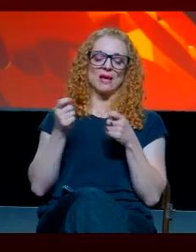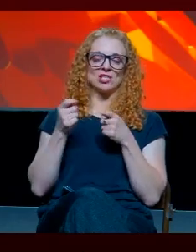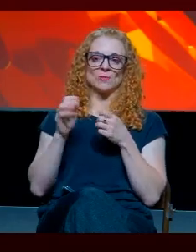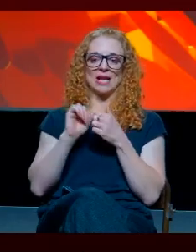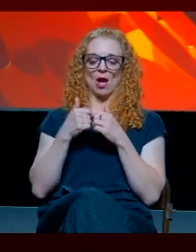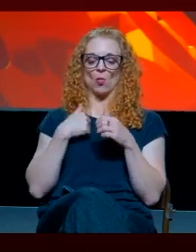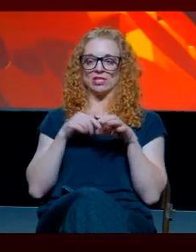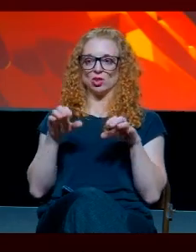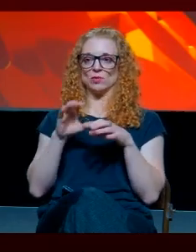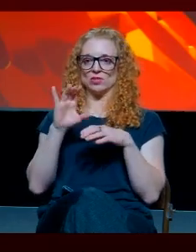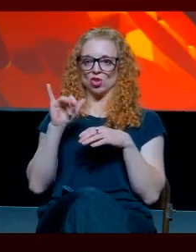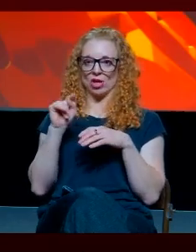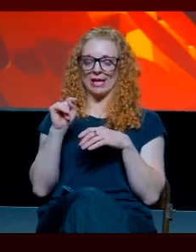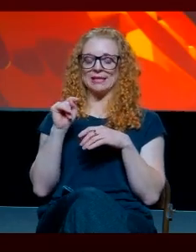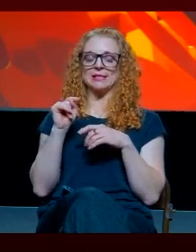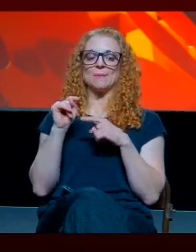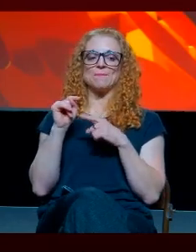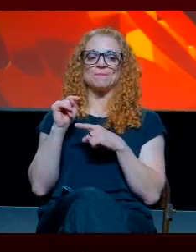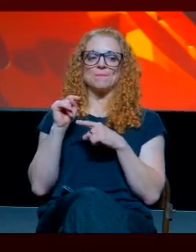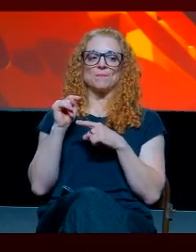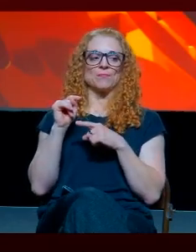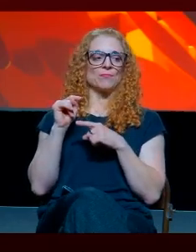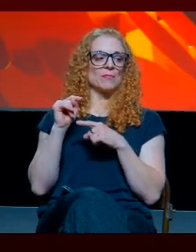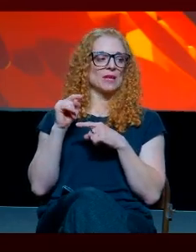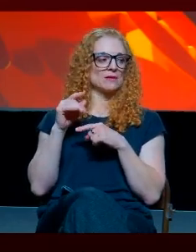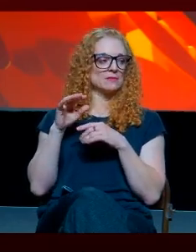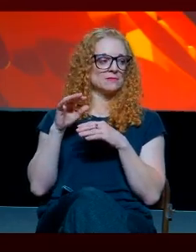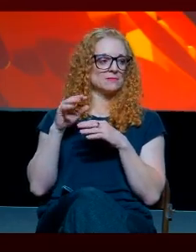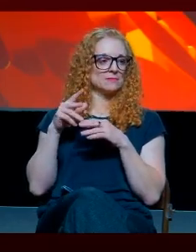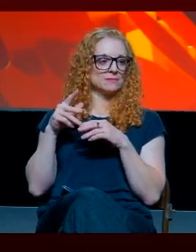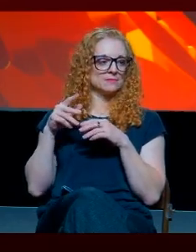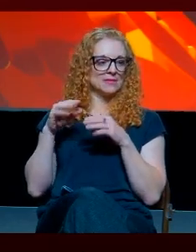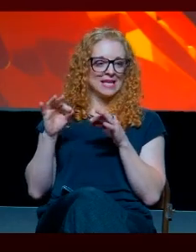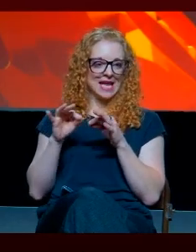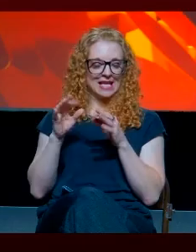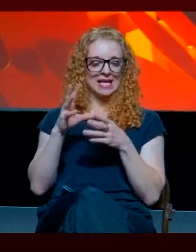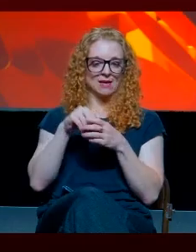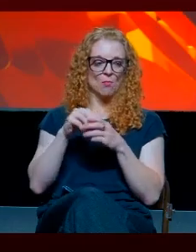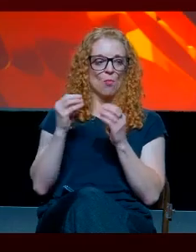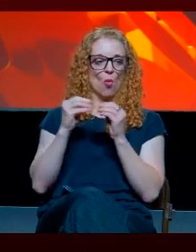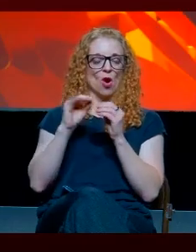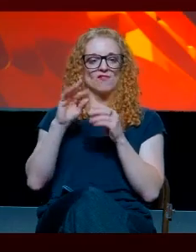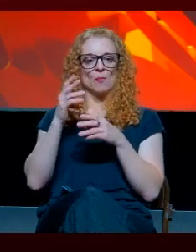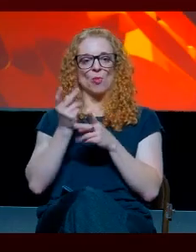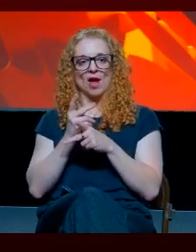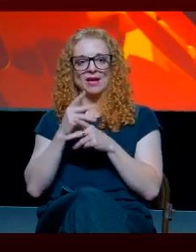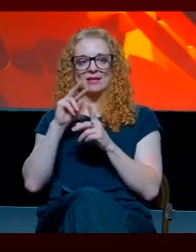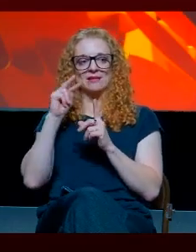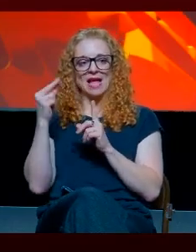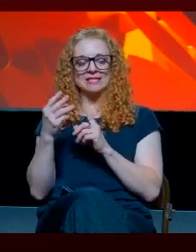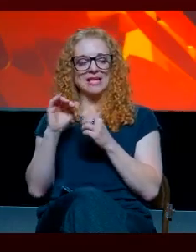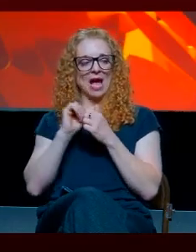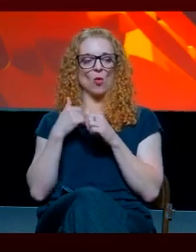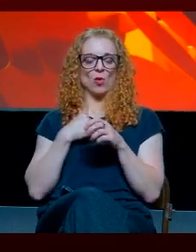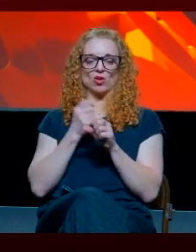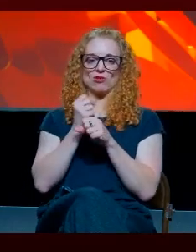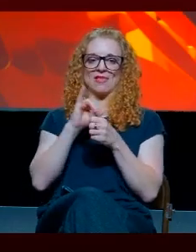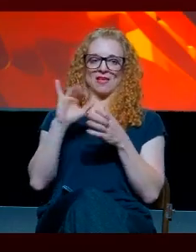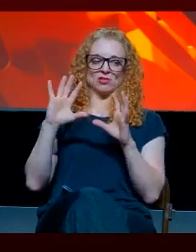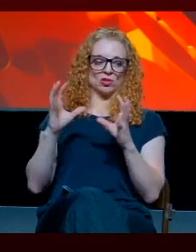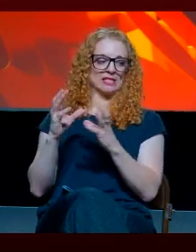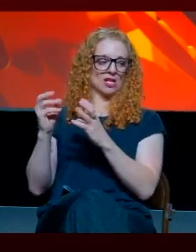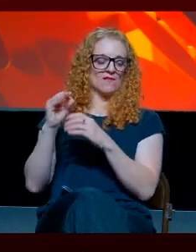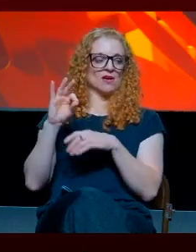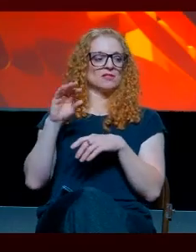we do circuit knitting in more of a product lens, and how do we create this collection of circuits